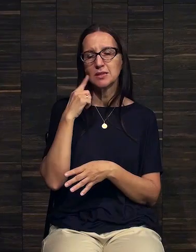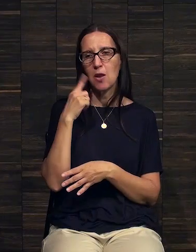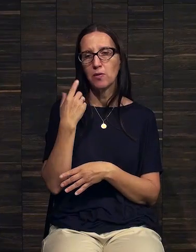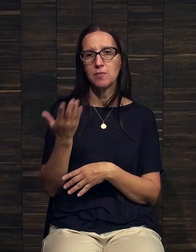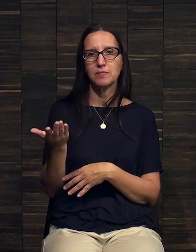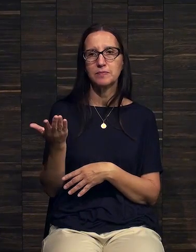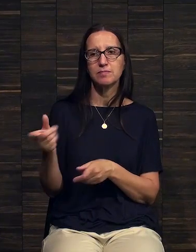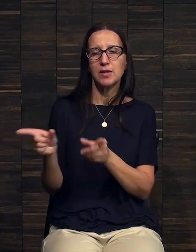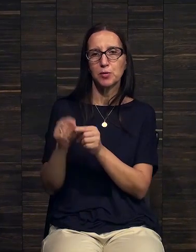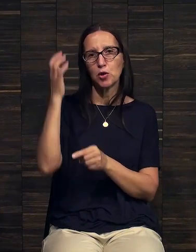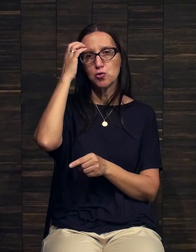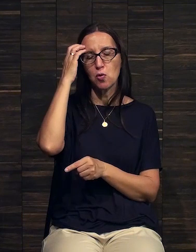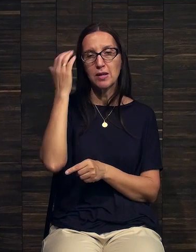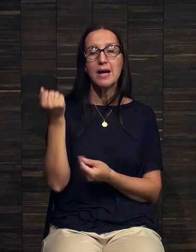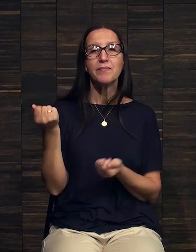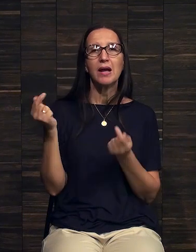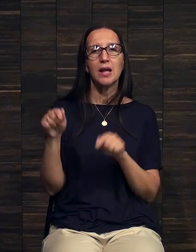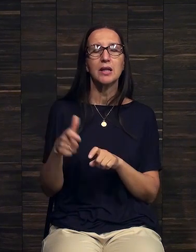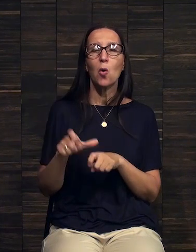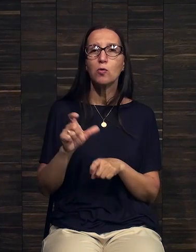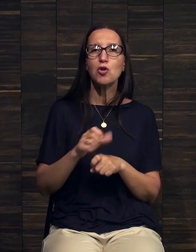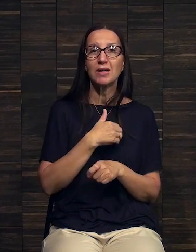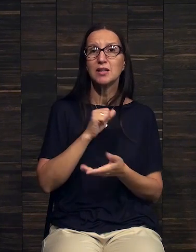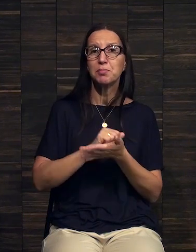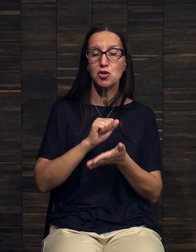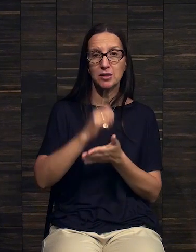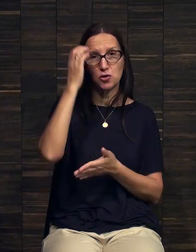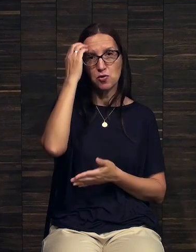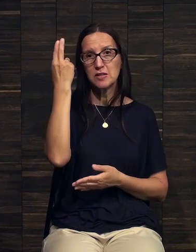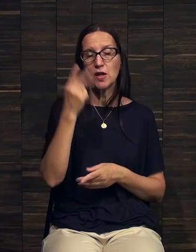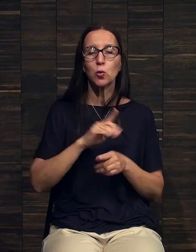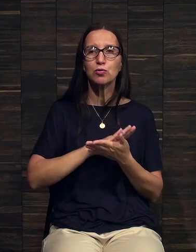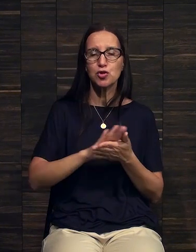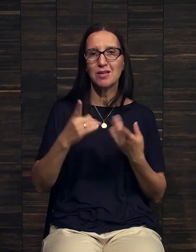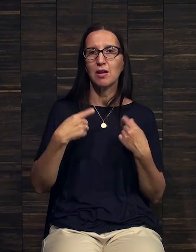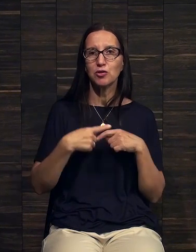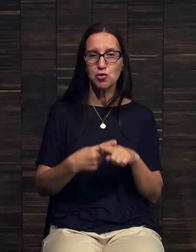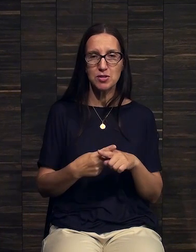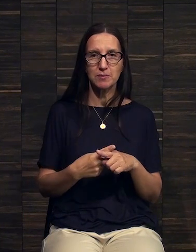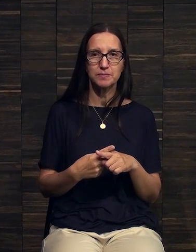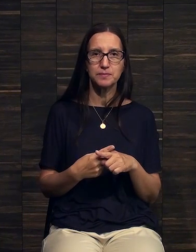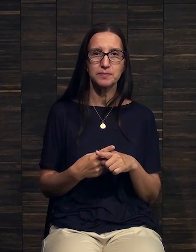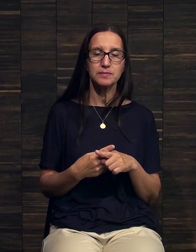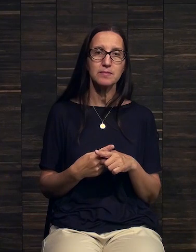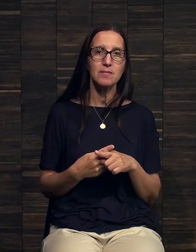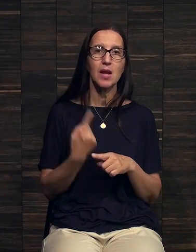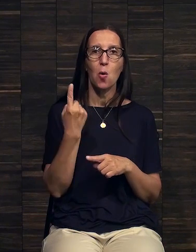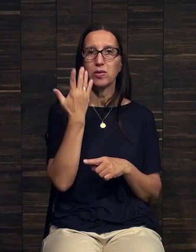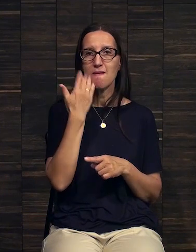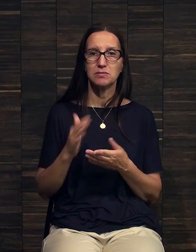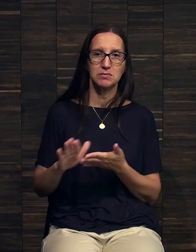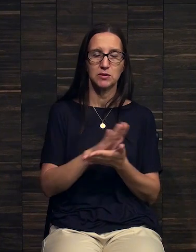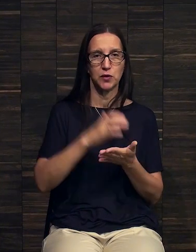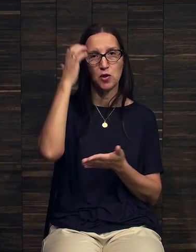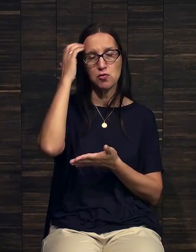are green and blackish, and they would love to print black. But